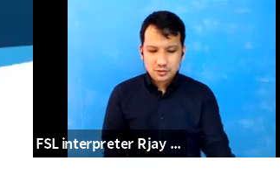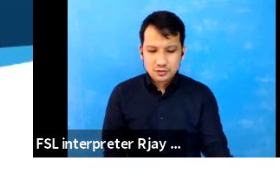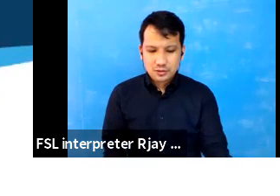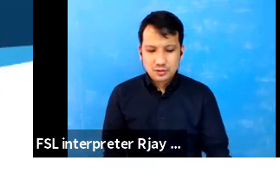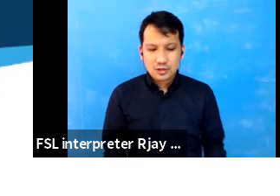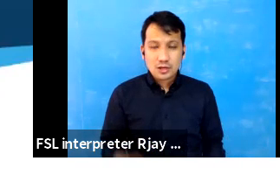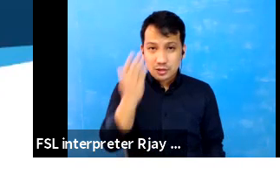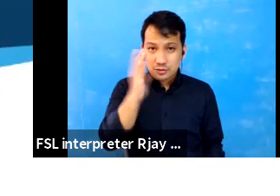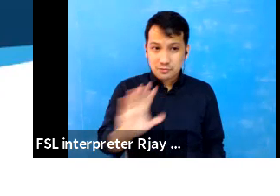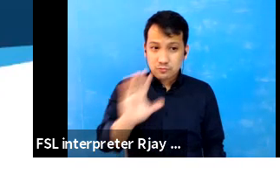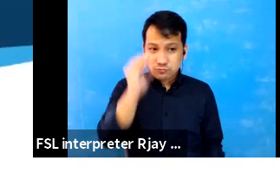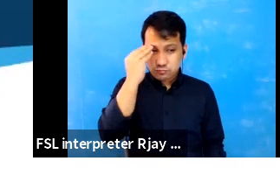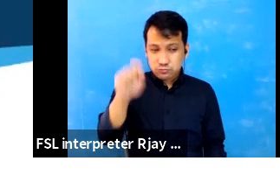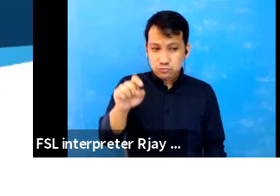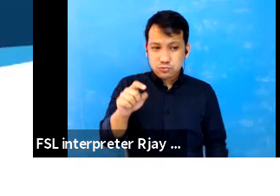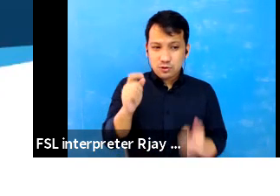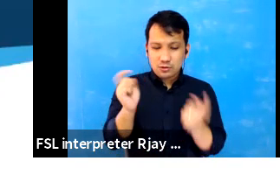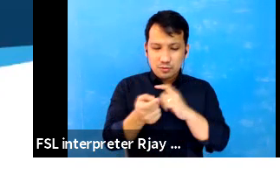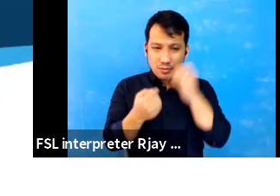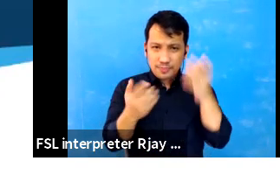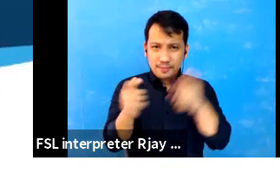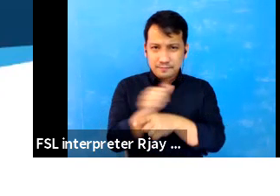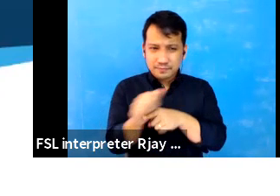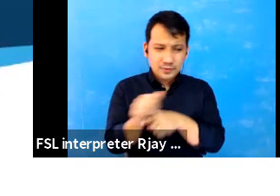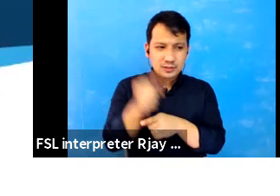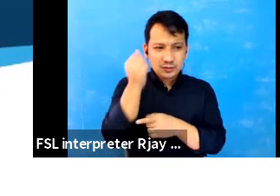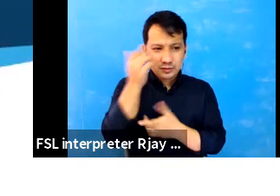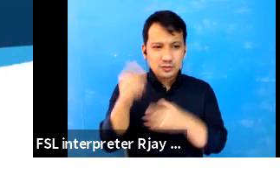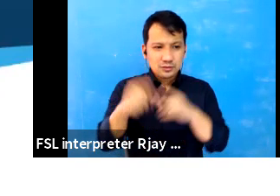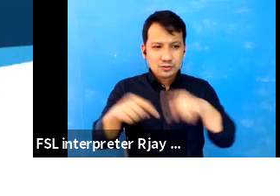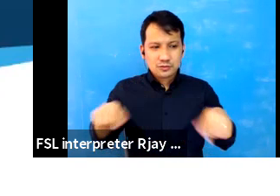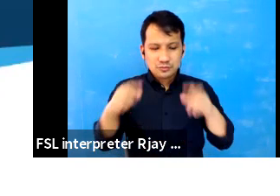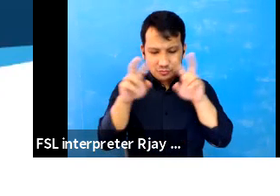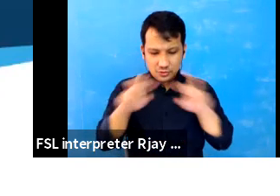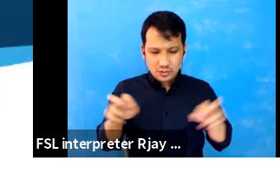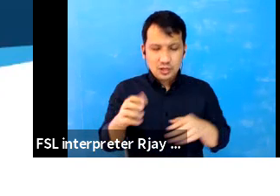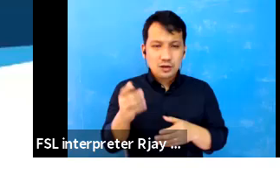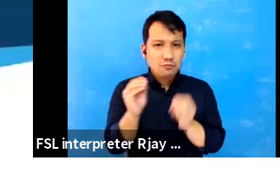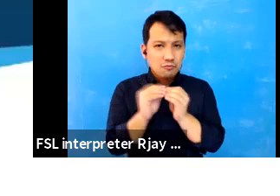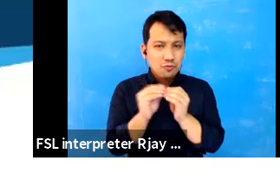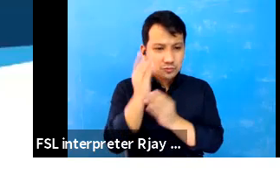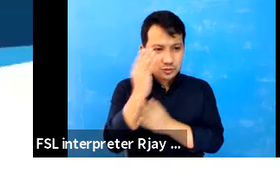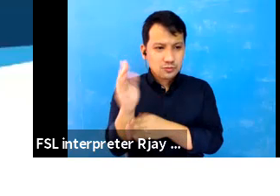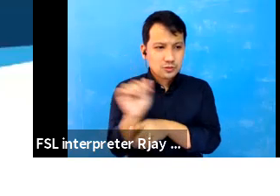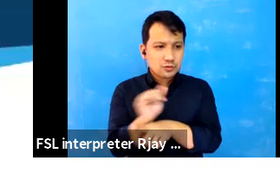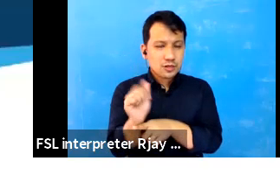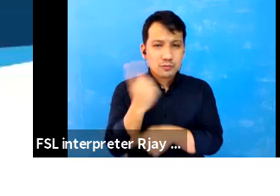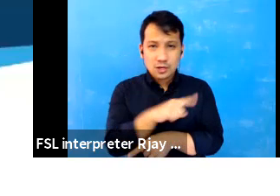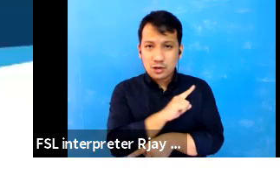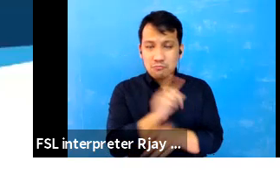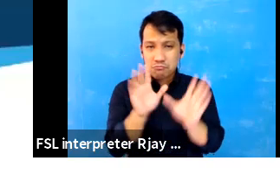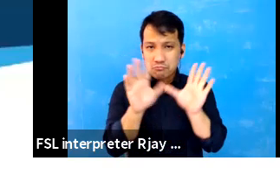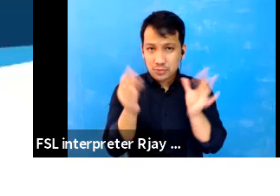our BNS need refresher training. So we invested in training our barangay